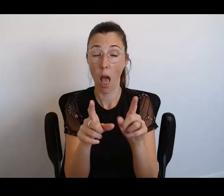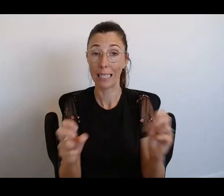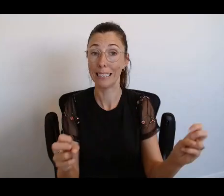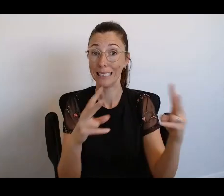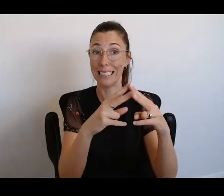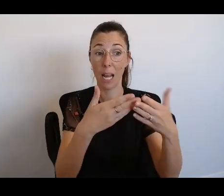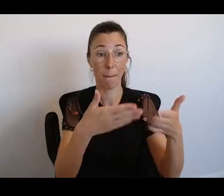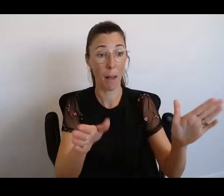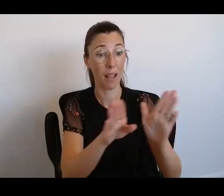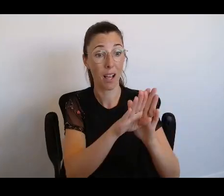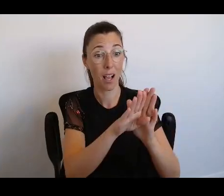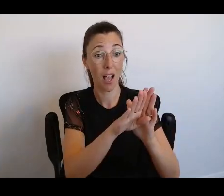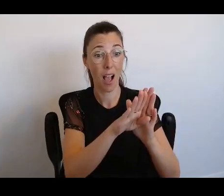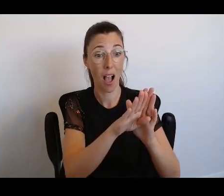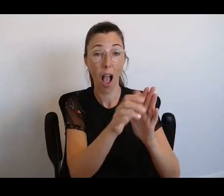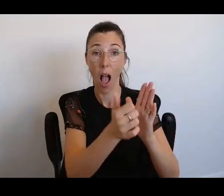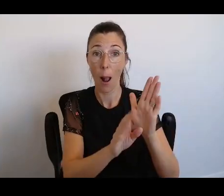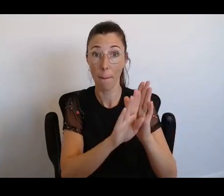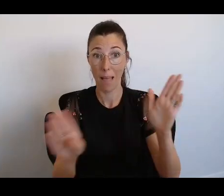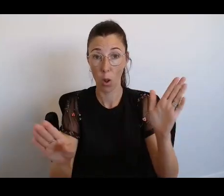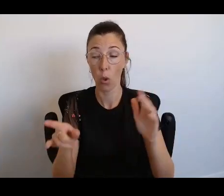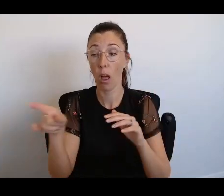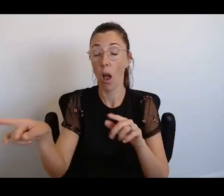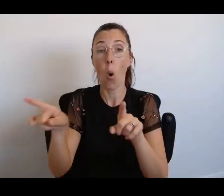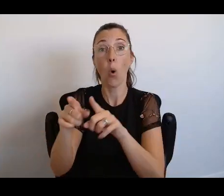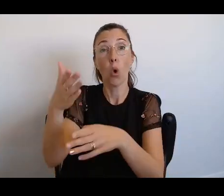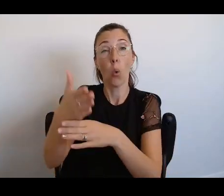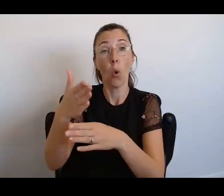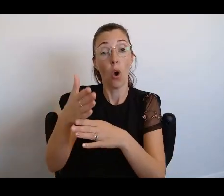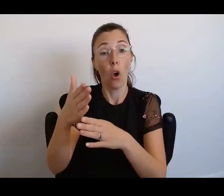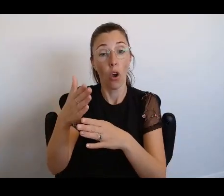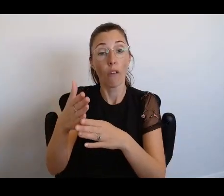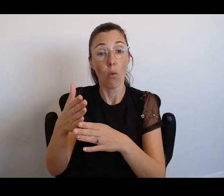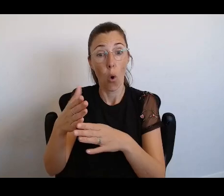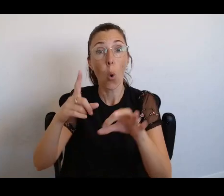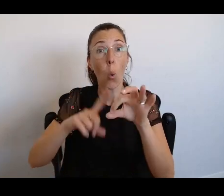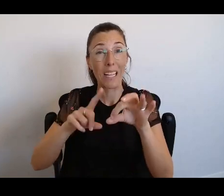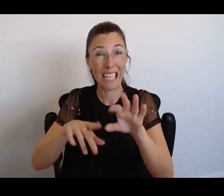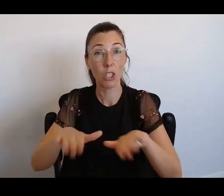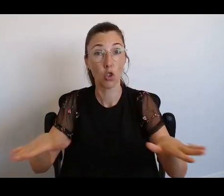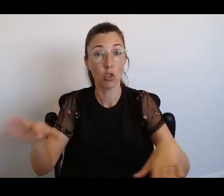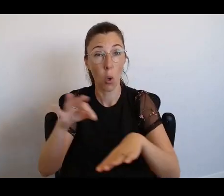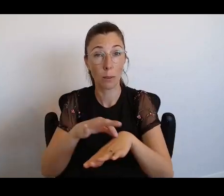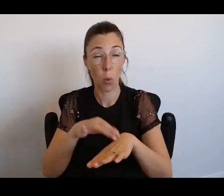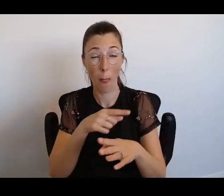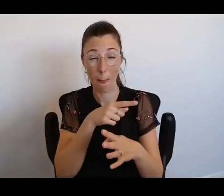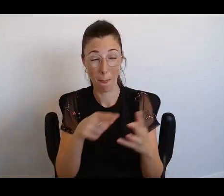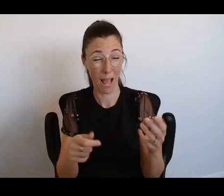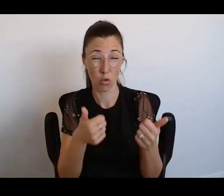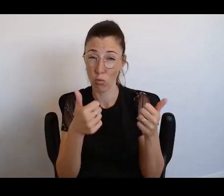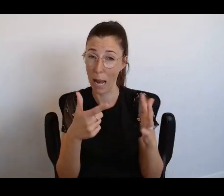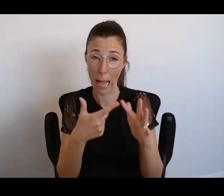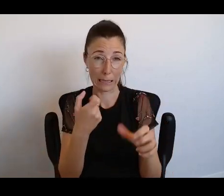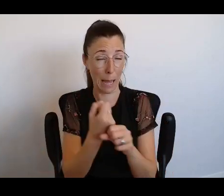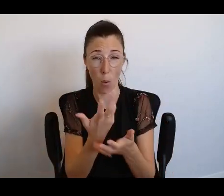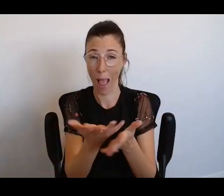for the Queensland Children's Hospital have been good examples of how connecting people outside of galleries has been really